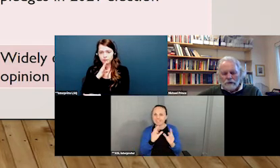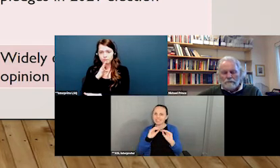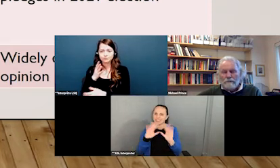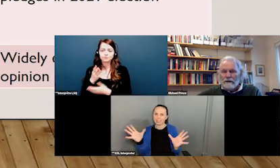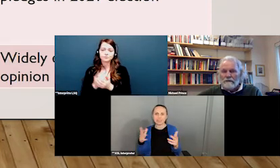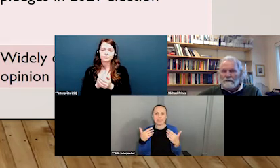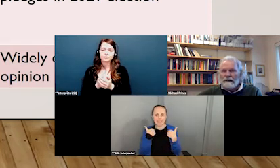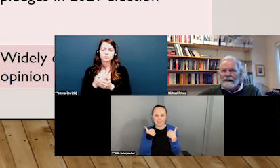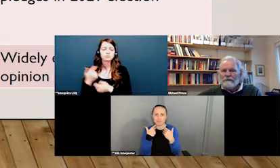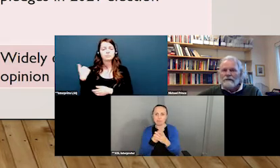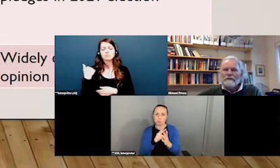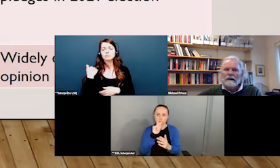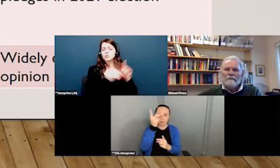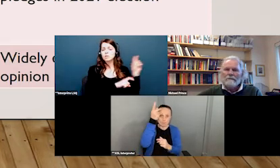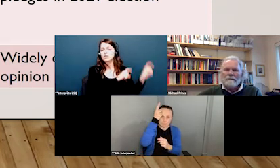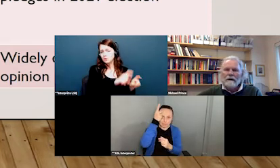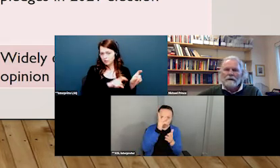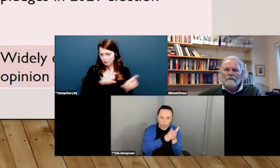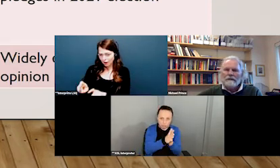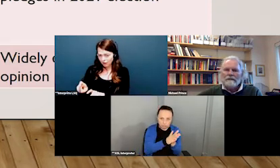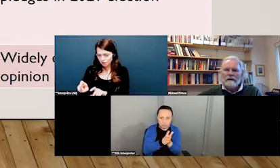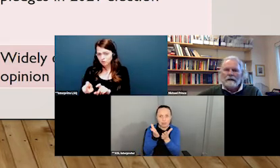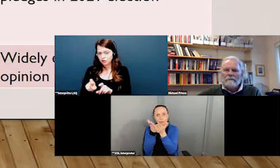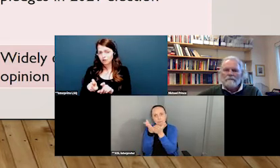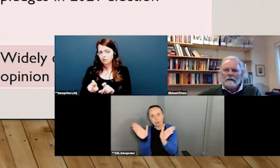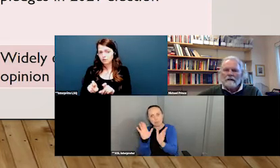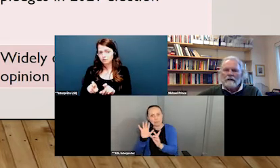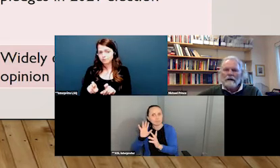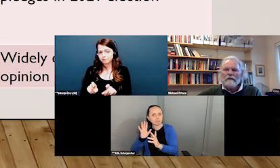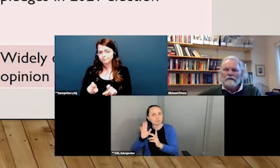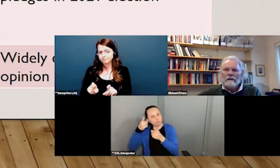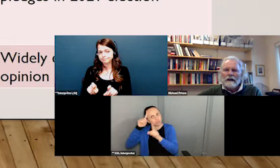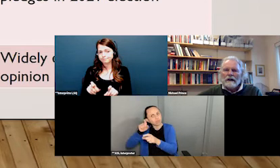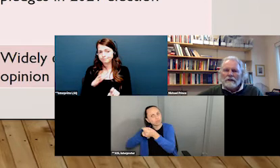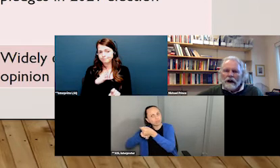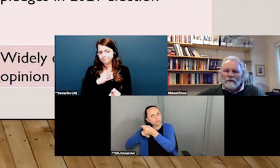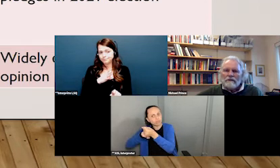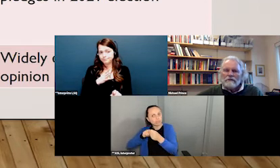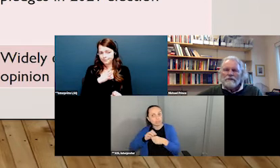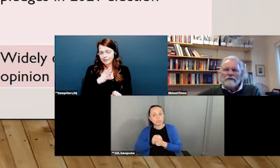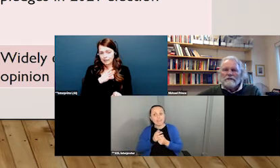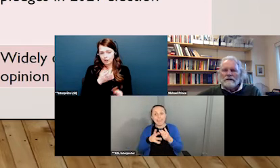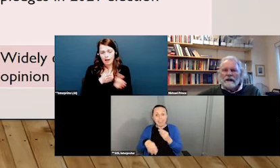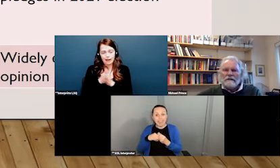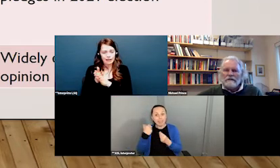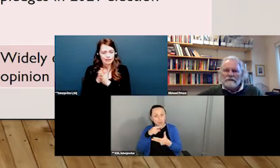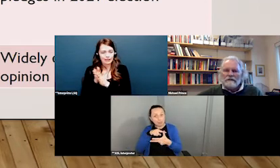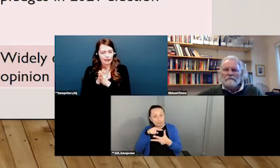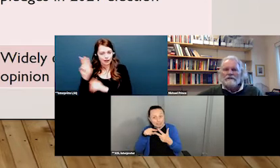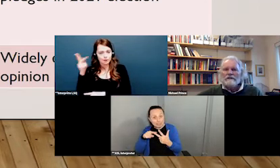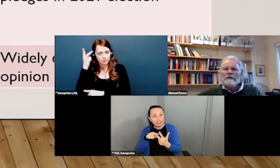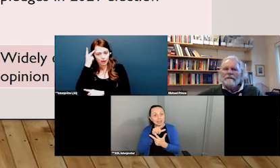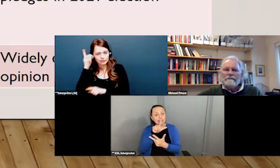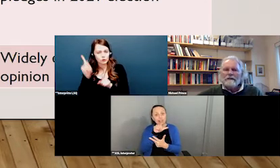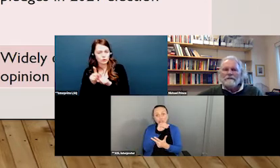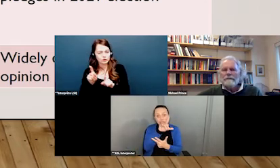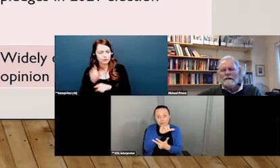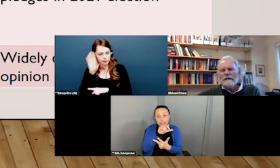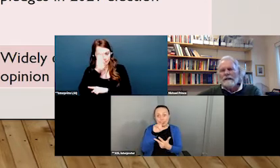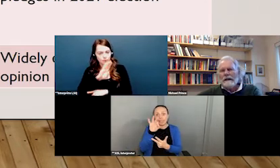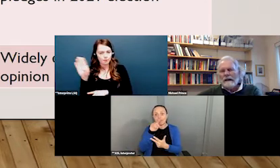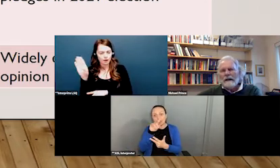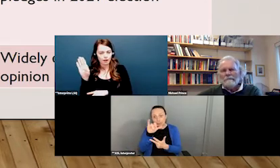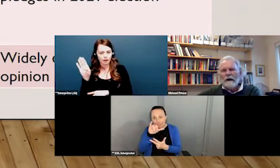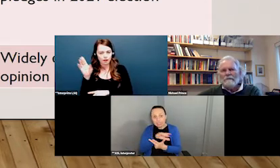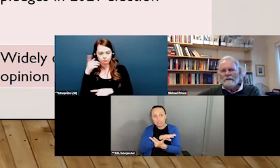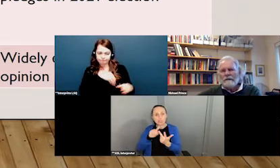clearly both political interest and public popularity around this. You add those three things together: legitimacy,